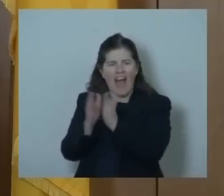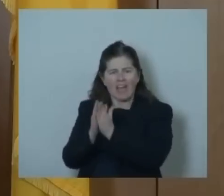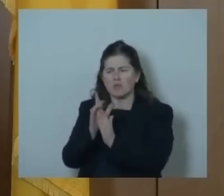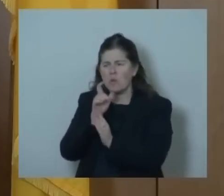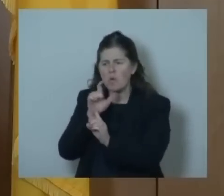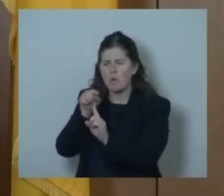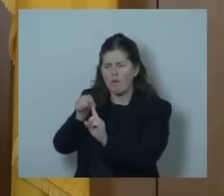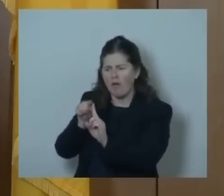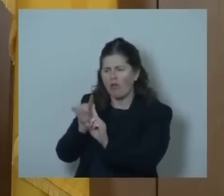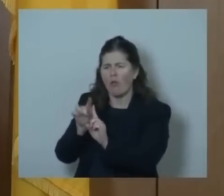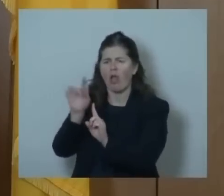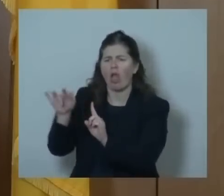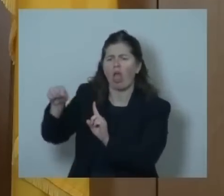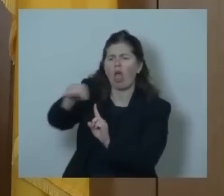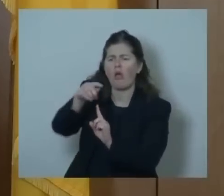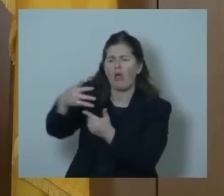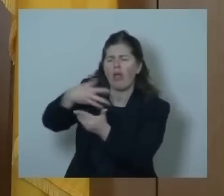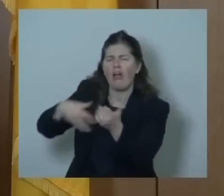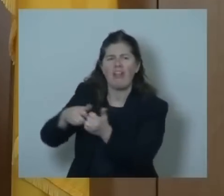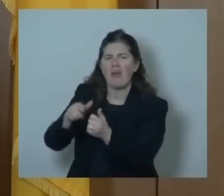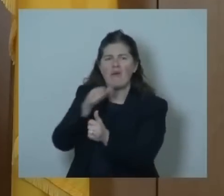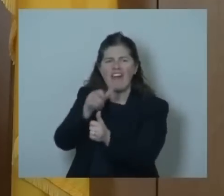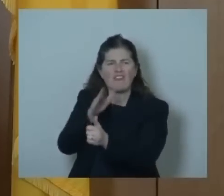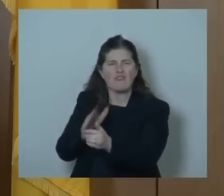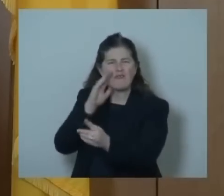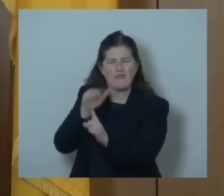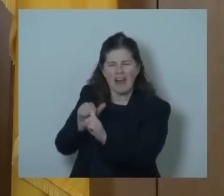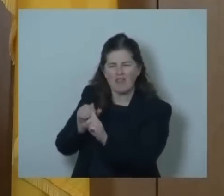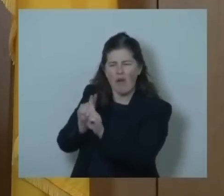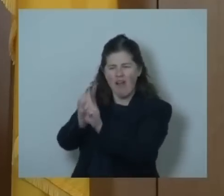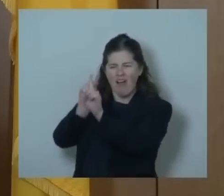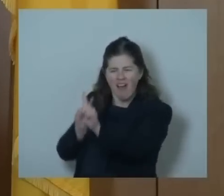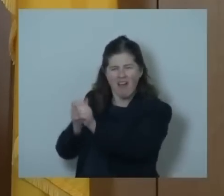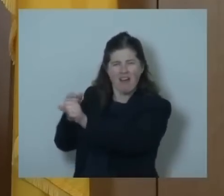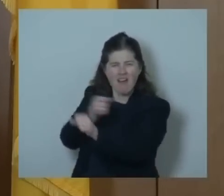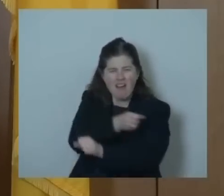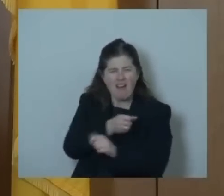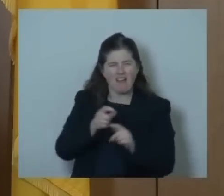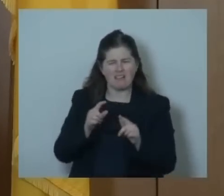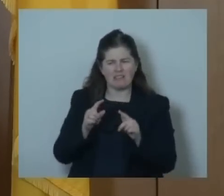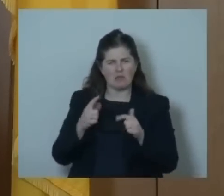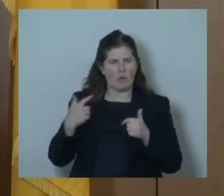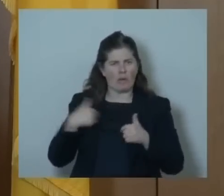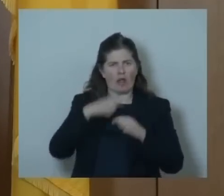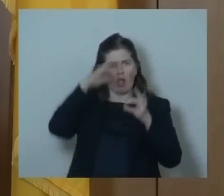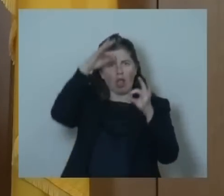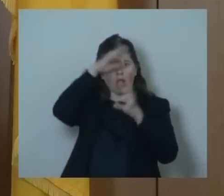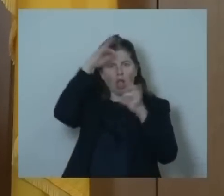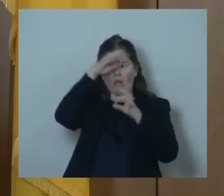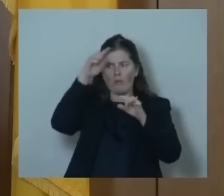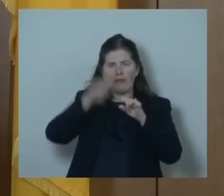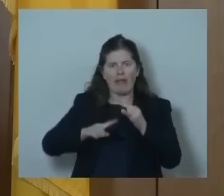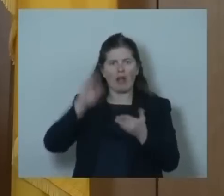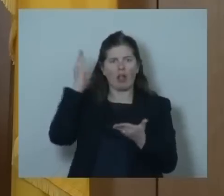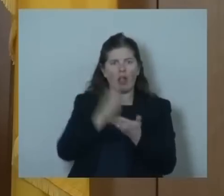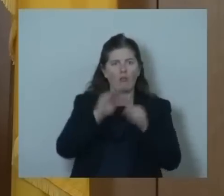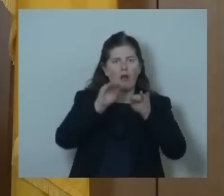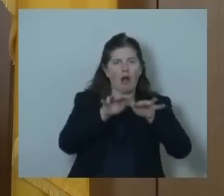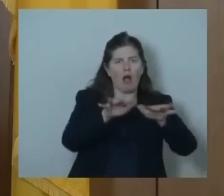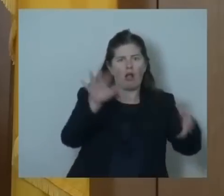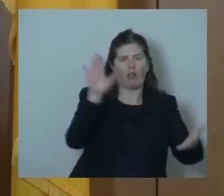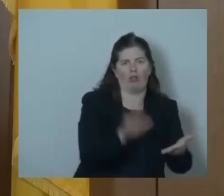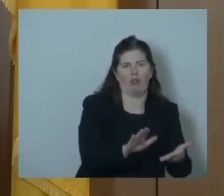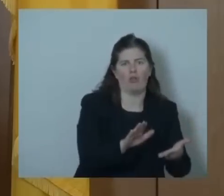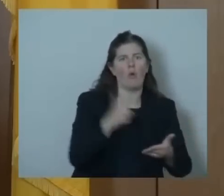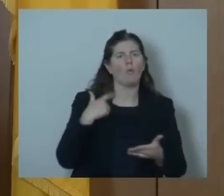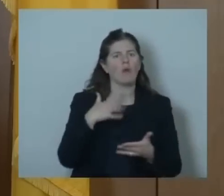They're not going to get reminded about their obligation to socially isolate, any number of things. So we want to have